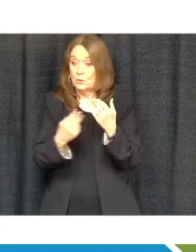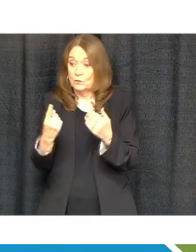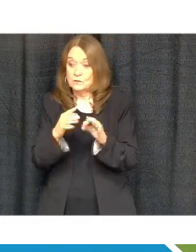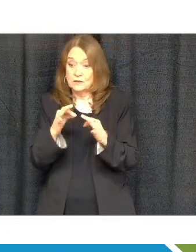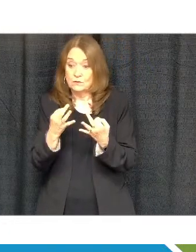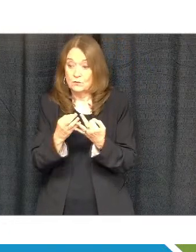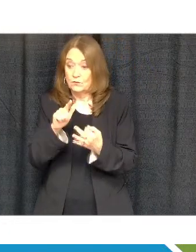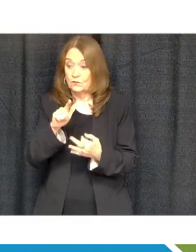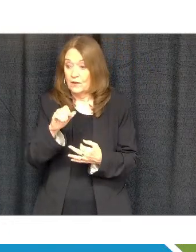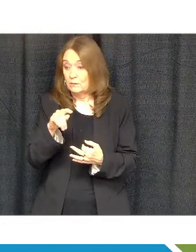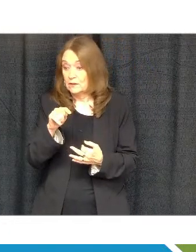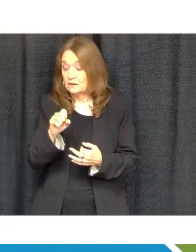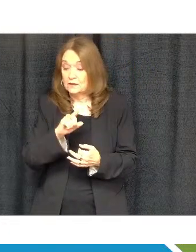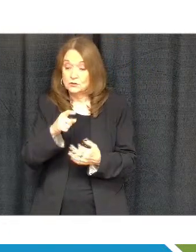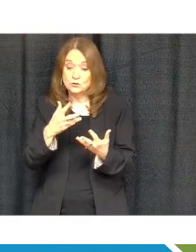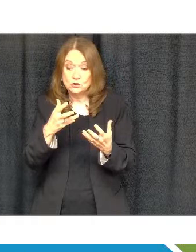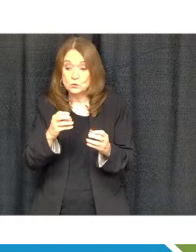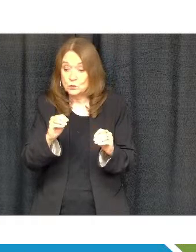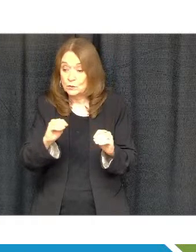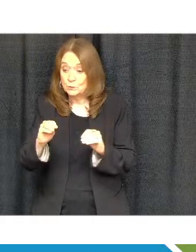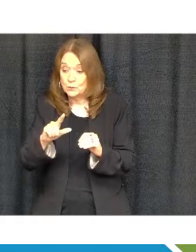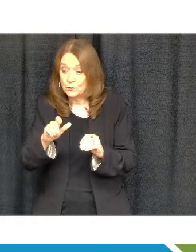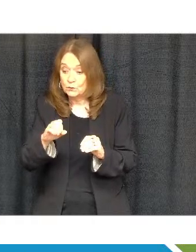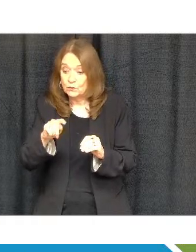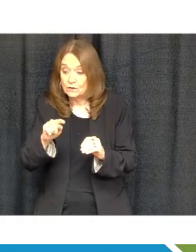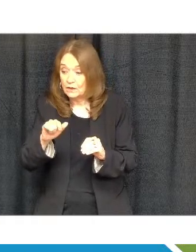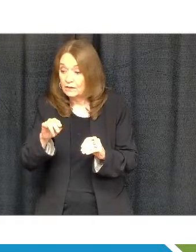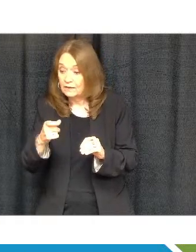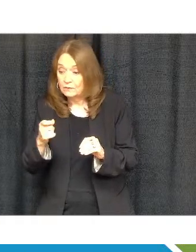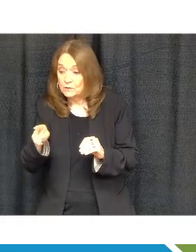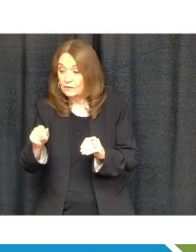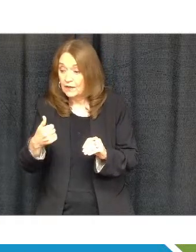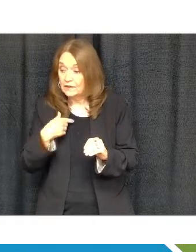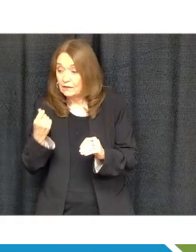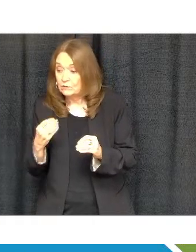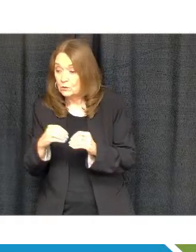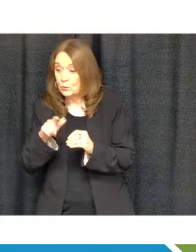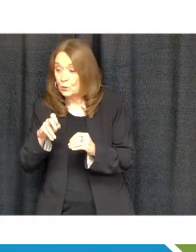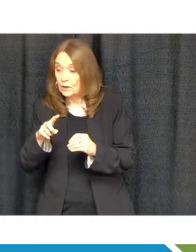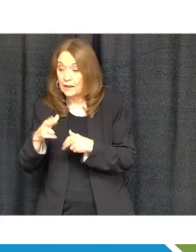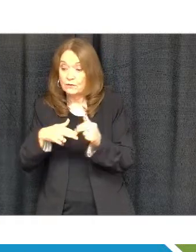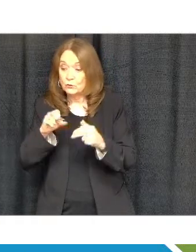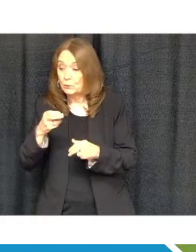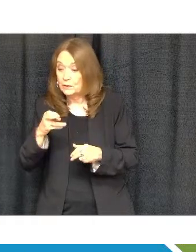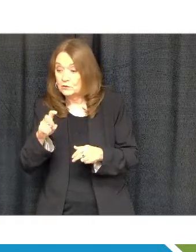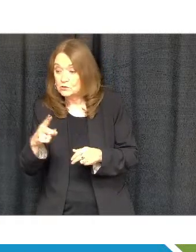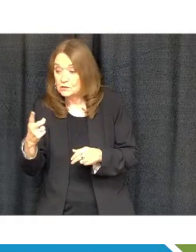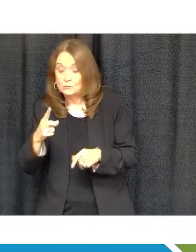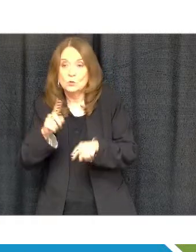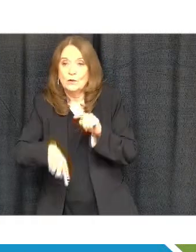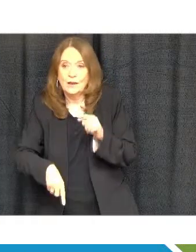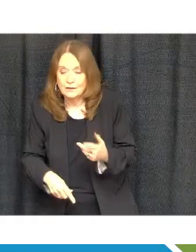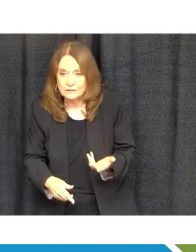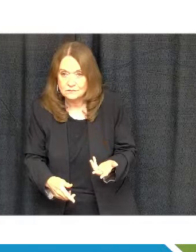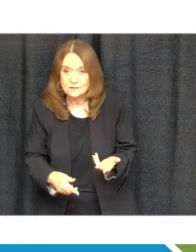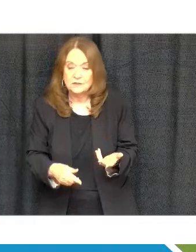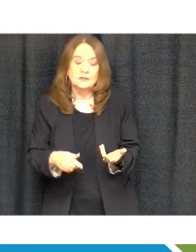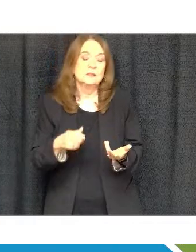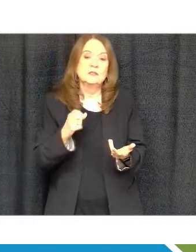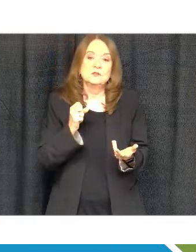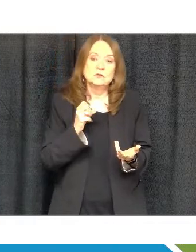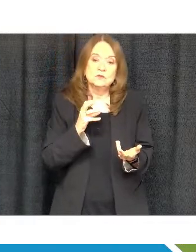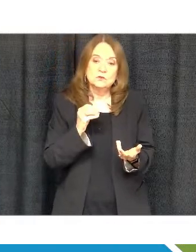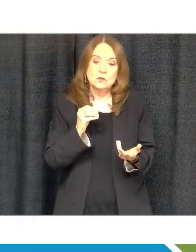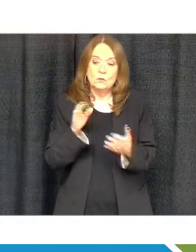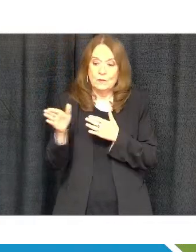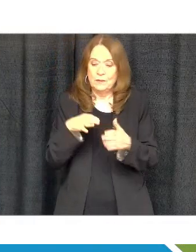lots and you just want to move the lot line a little bit so they can have a little more land or build a shed or something, you can't do that. And the